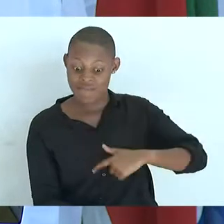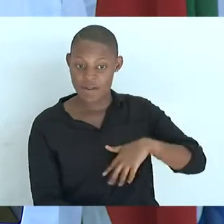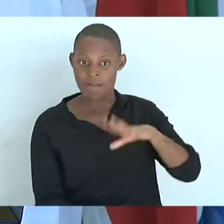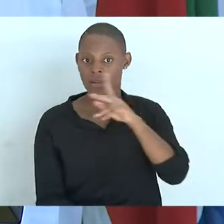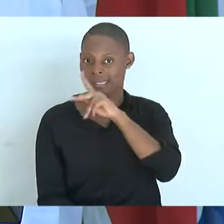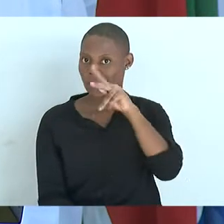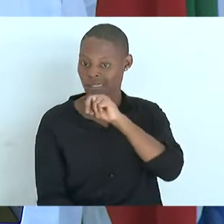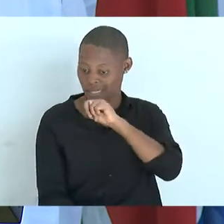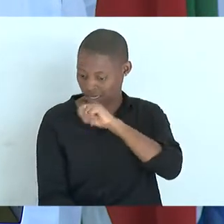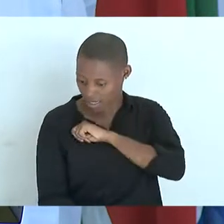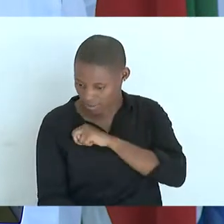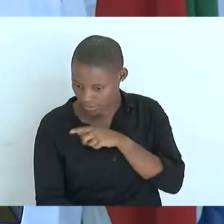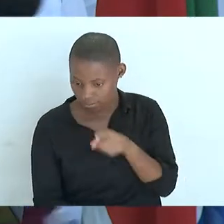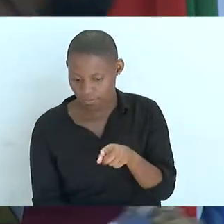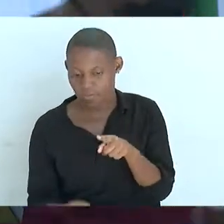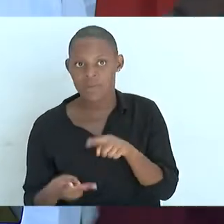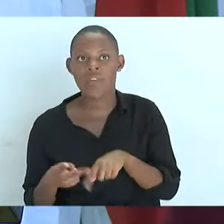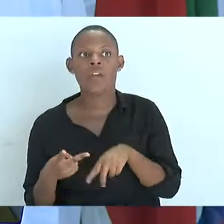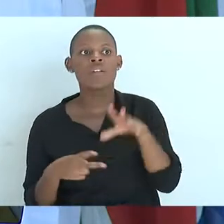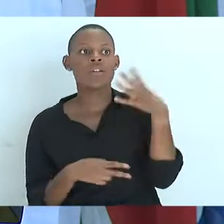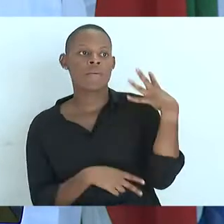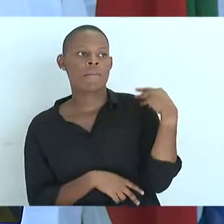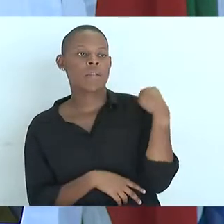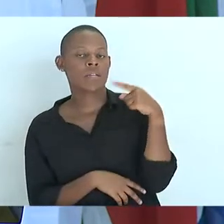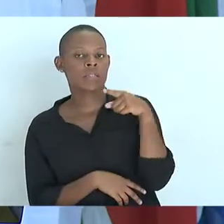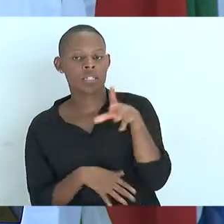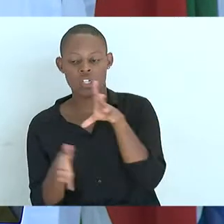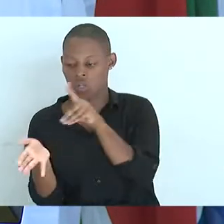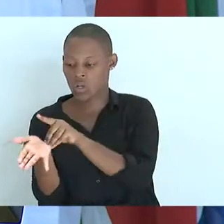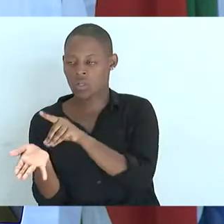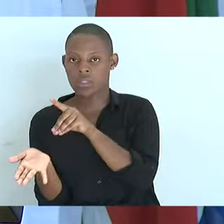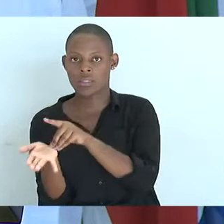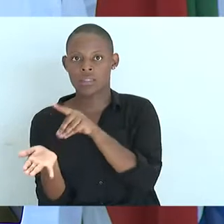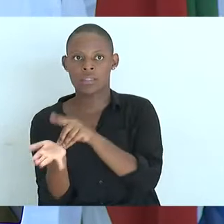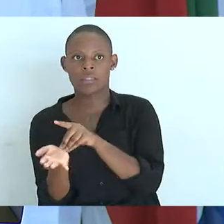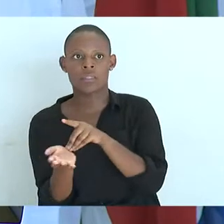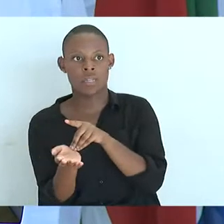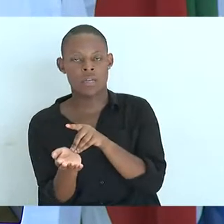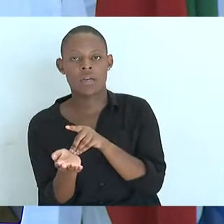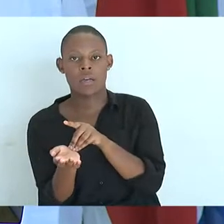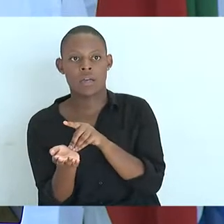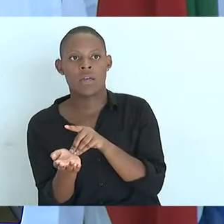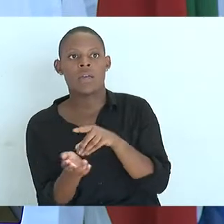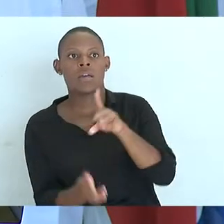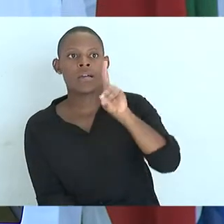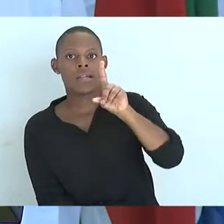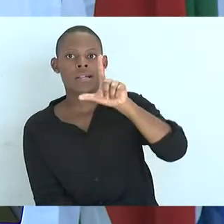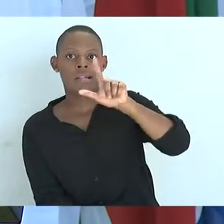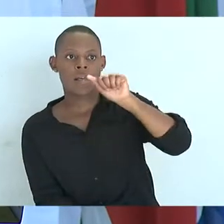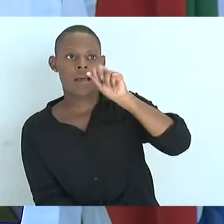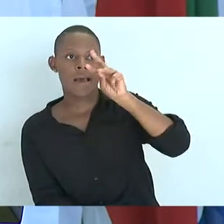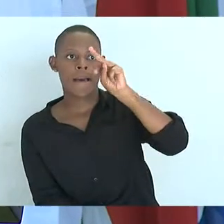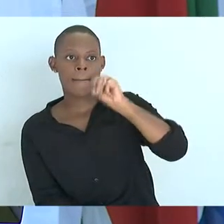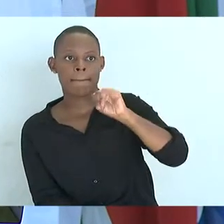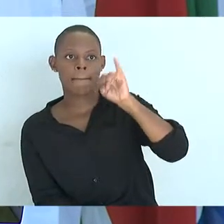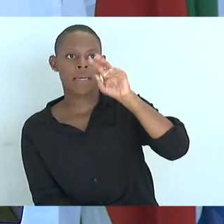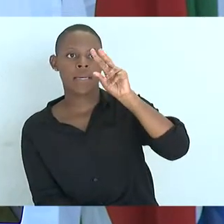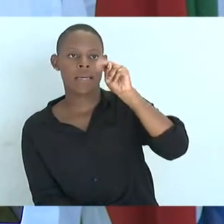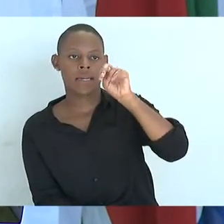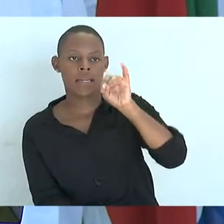Minister Dr. Nkosazana Dlamini Zuma, Umkhaya Lo,